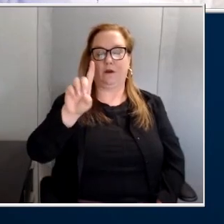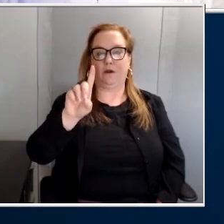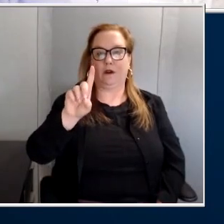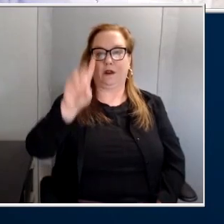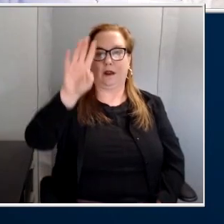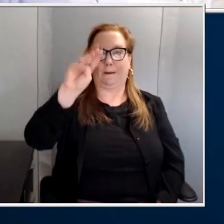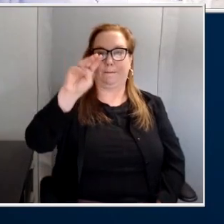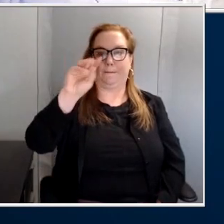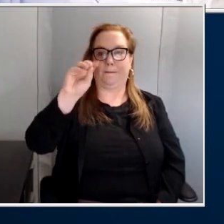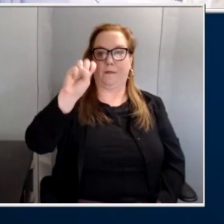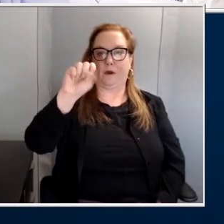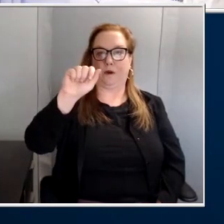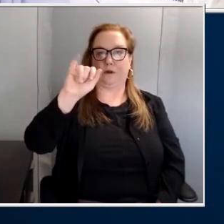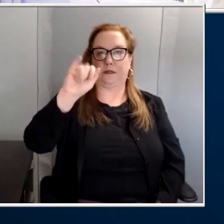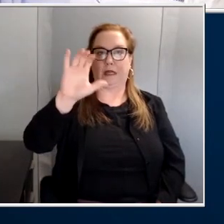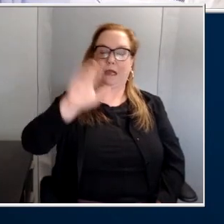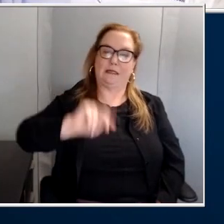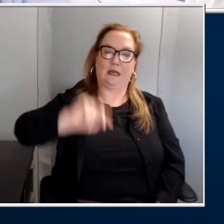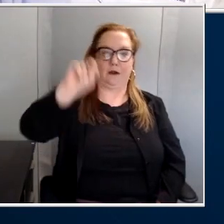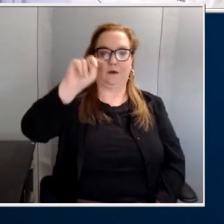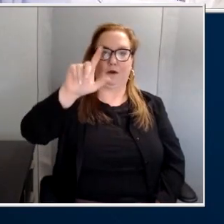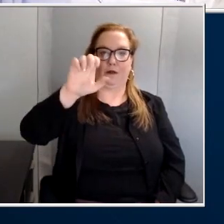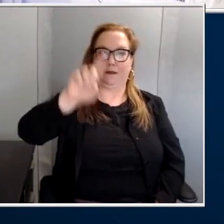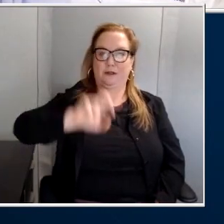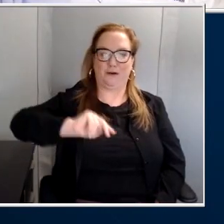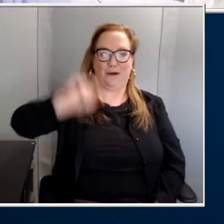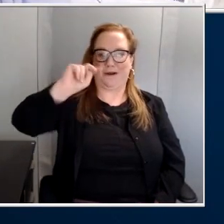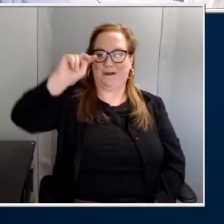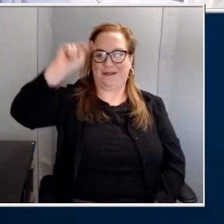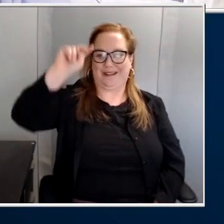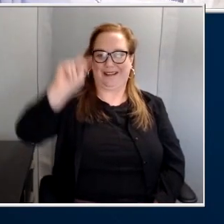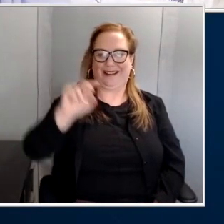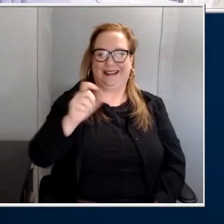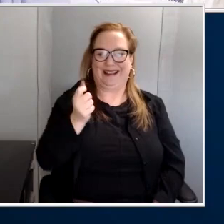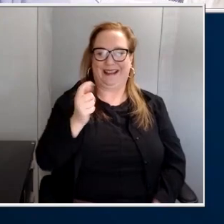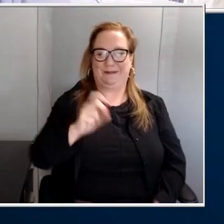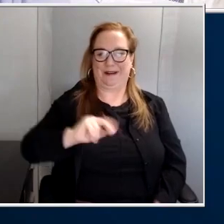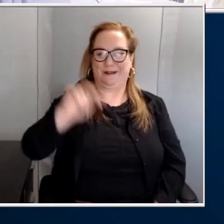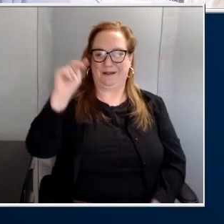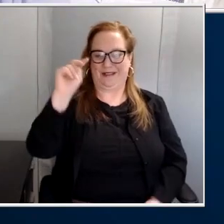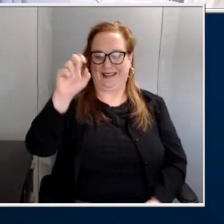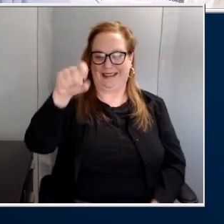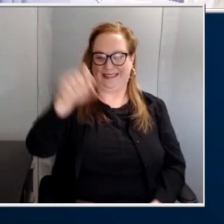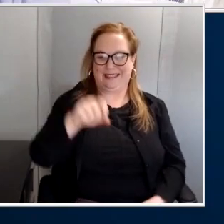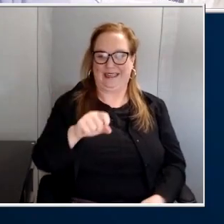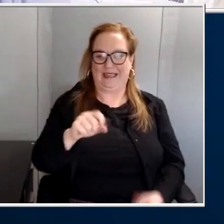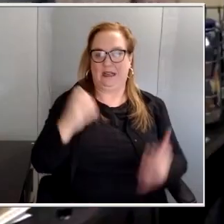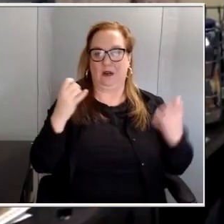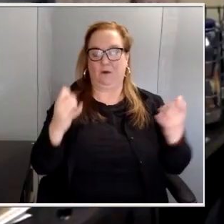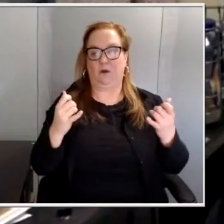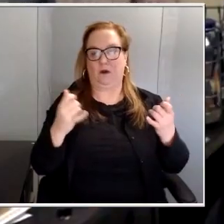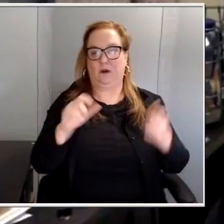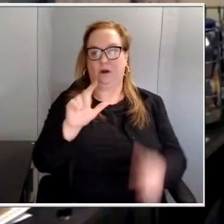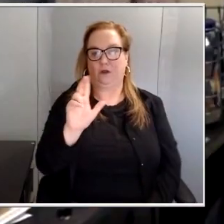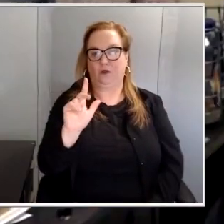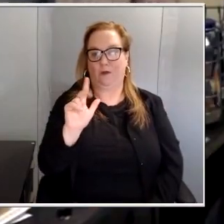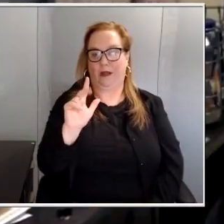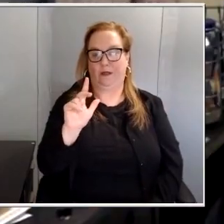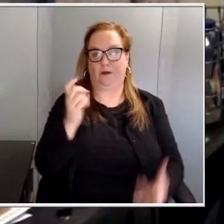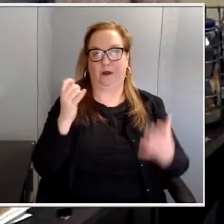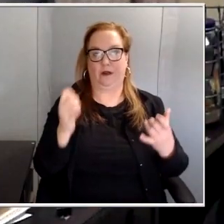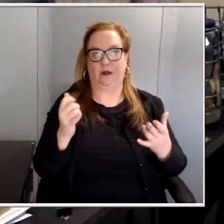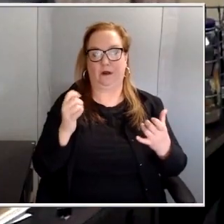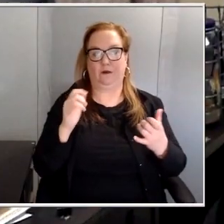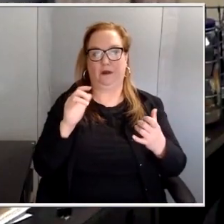in I would say the Northland, but you guys are way north. Yep, we're a little north. Thank you, Steve. So we're currently sitting at 23. We've been